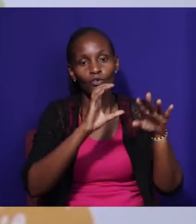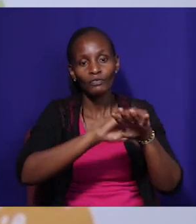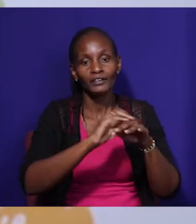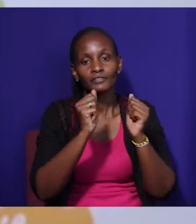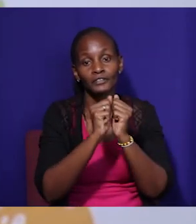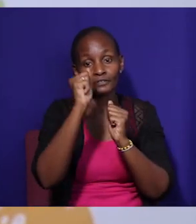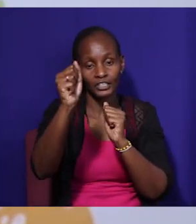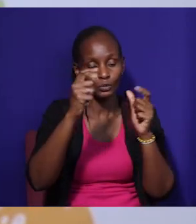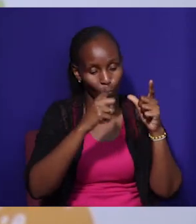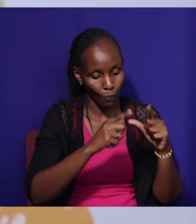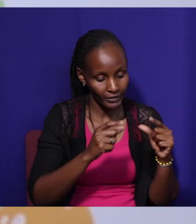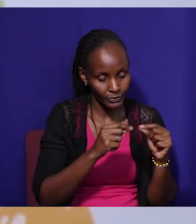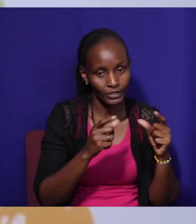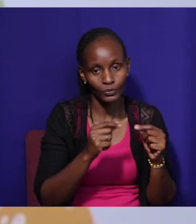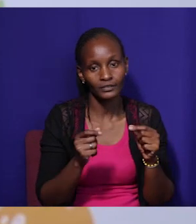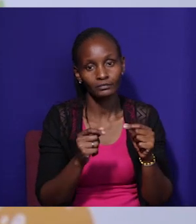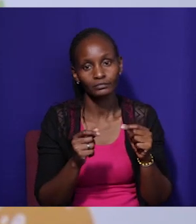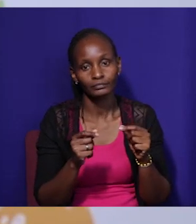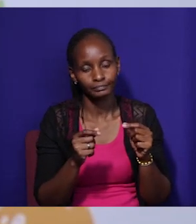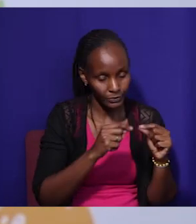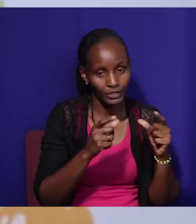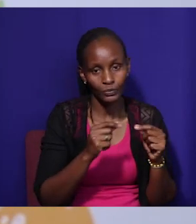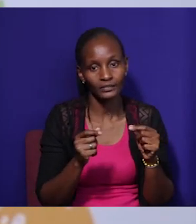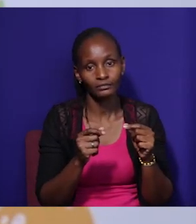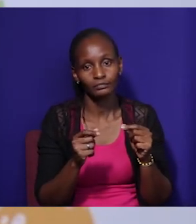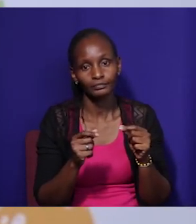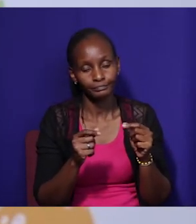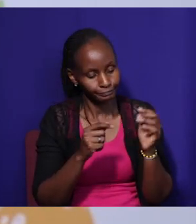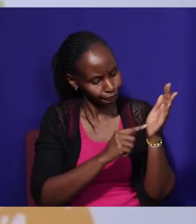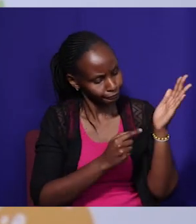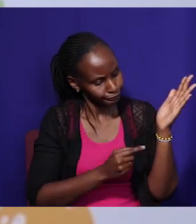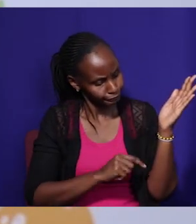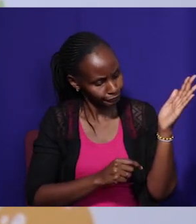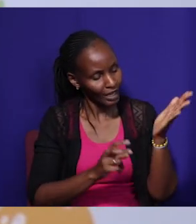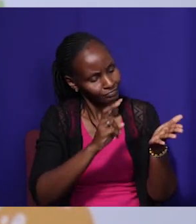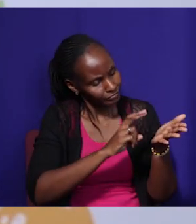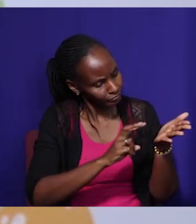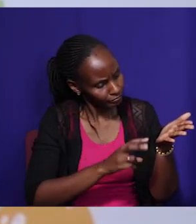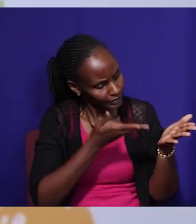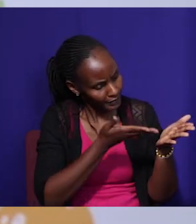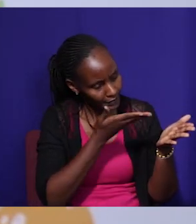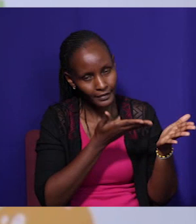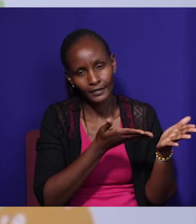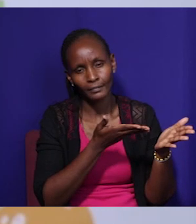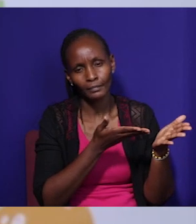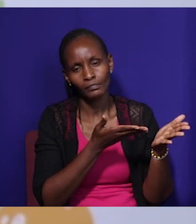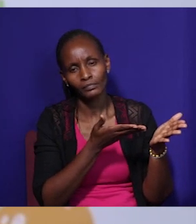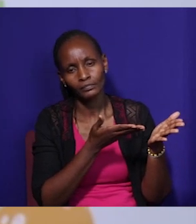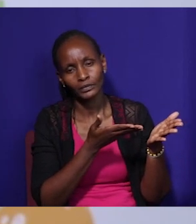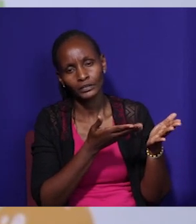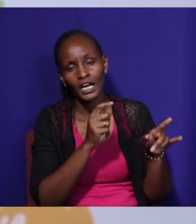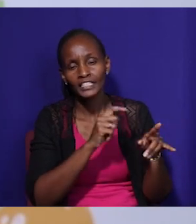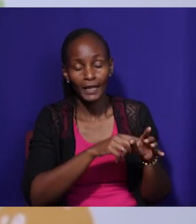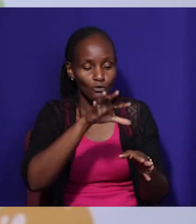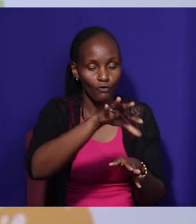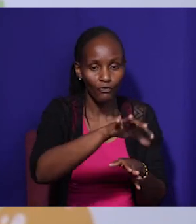you're going to find 15 words. Look for those words. They are all there. And once